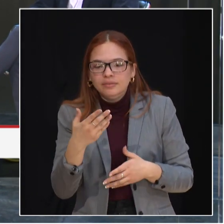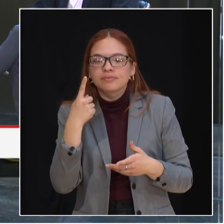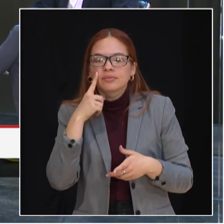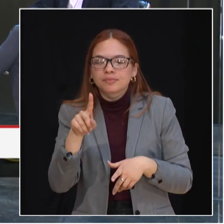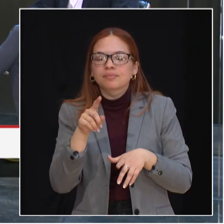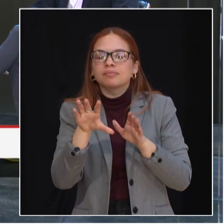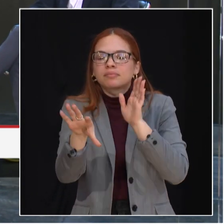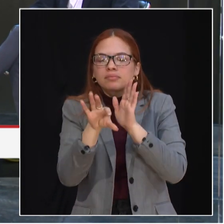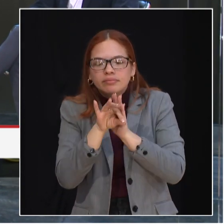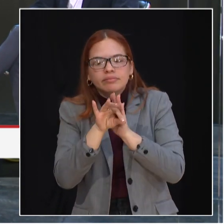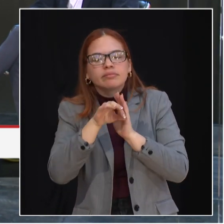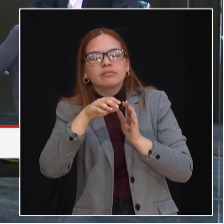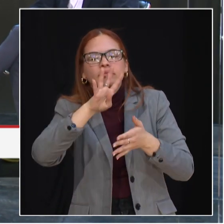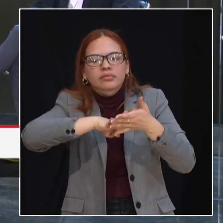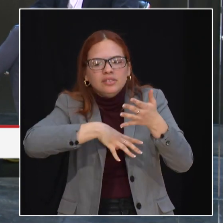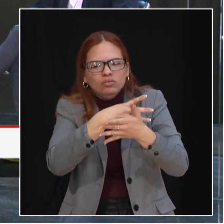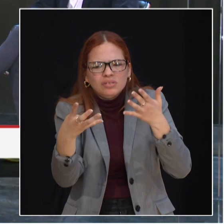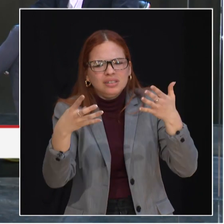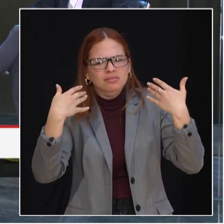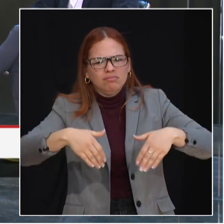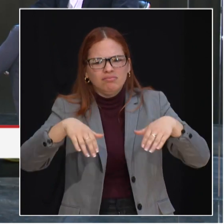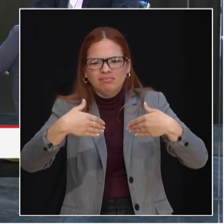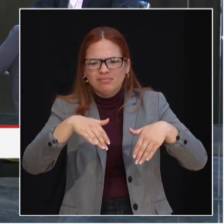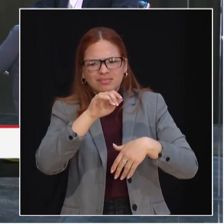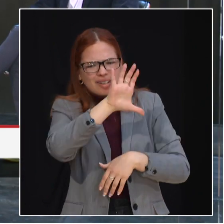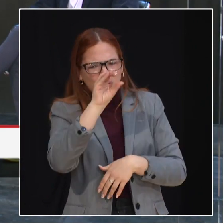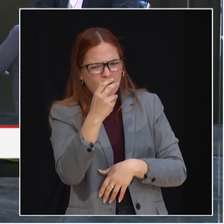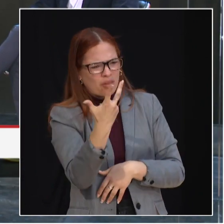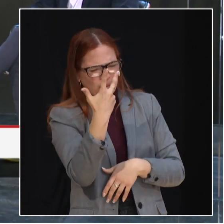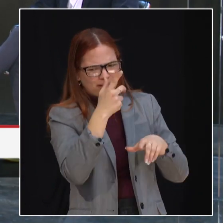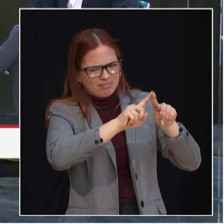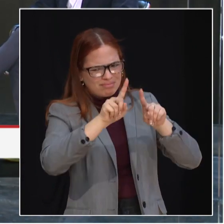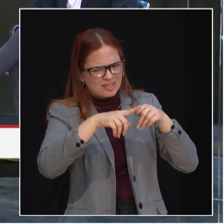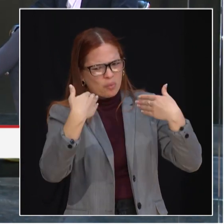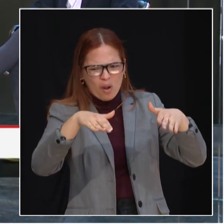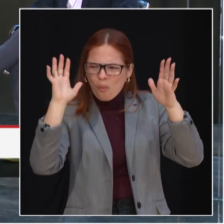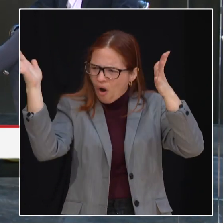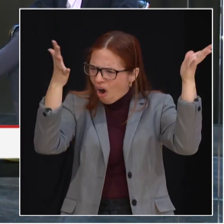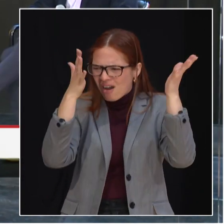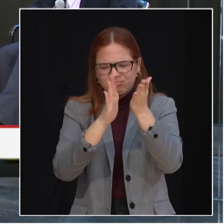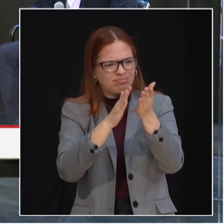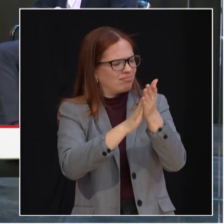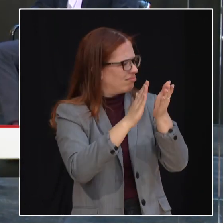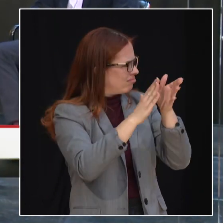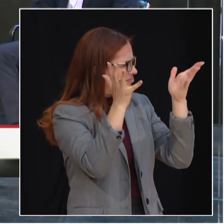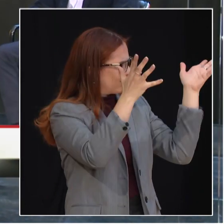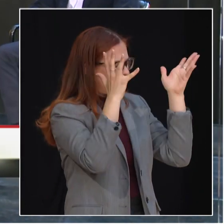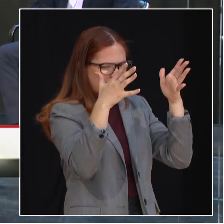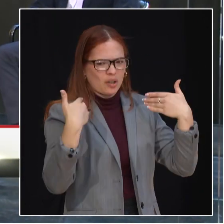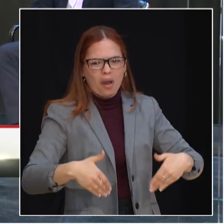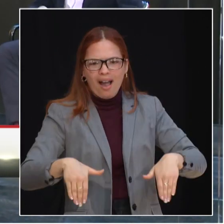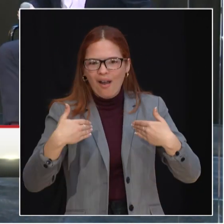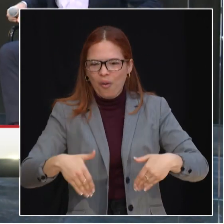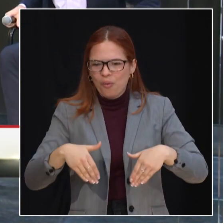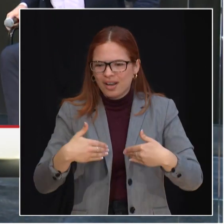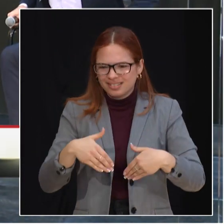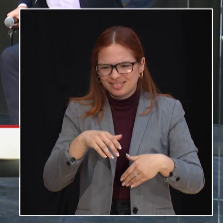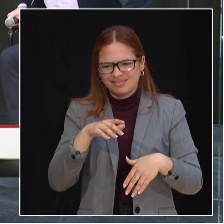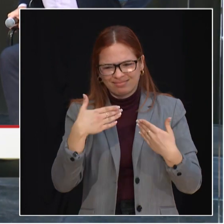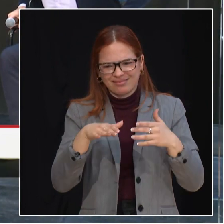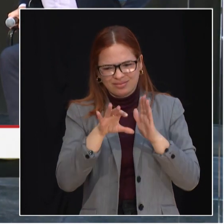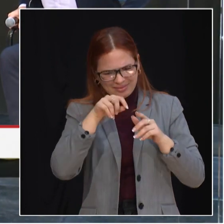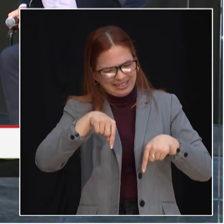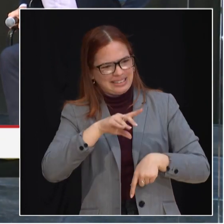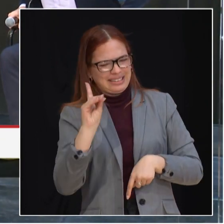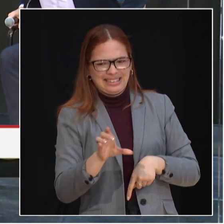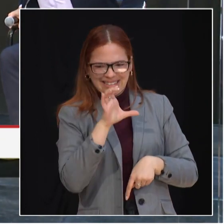give these three companies a round of applause, their commitment to be here in the city? Thank you so much.